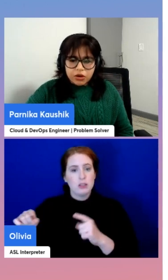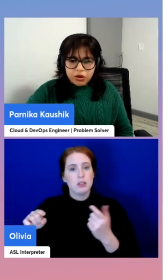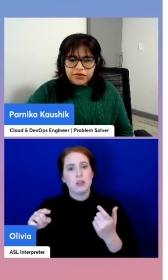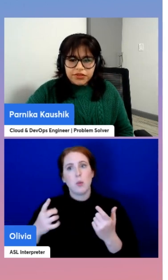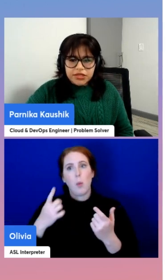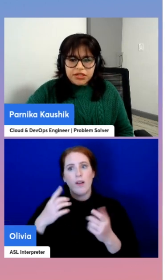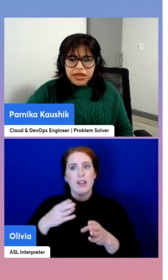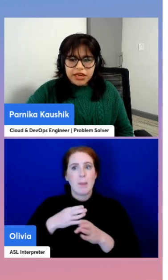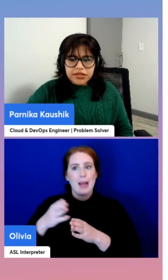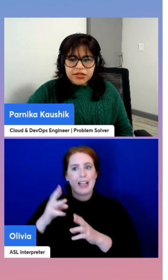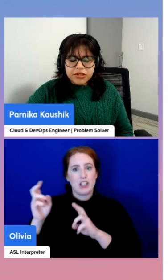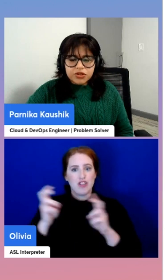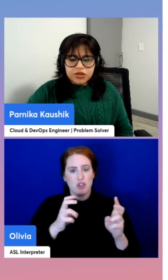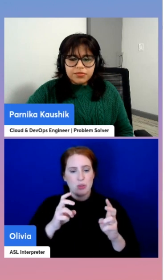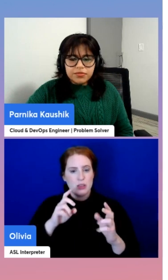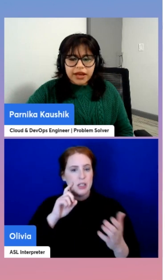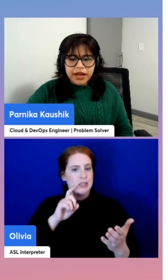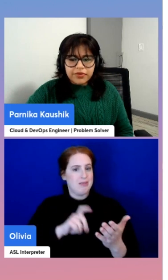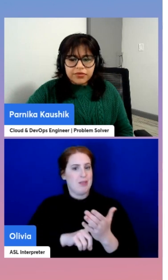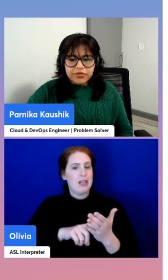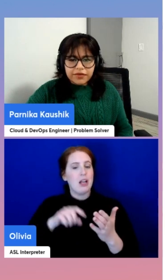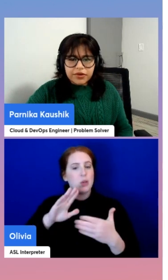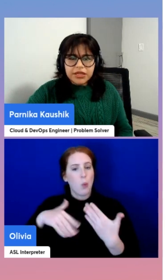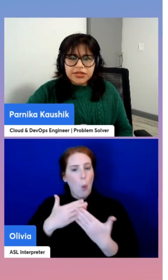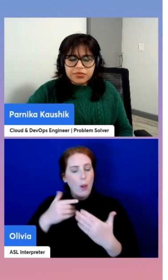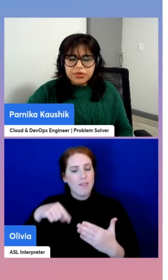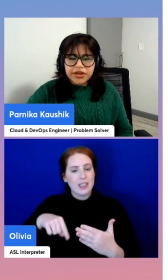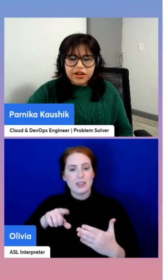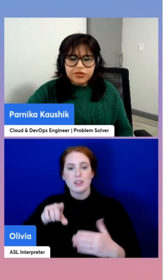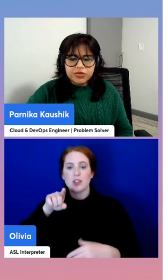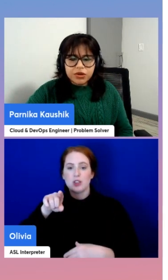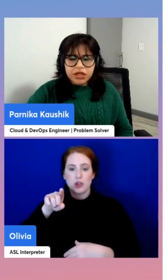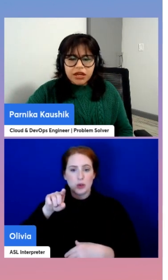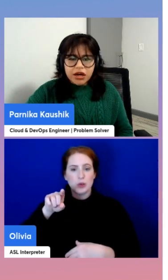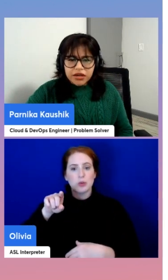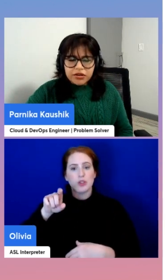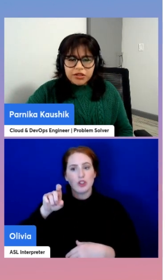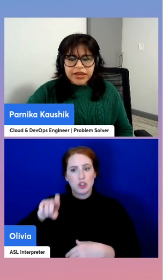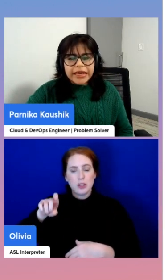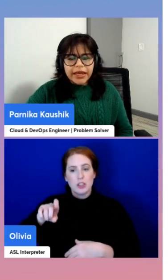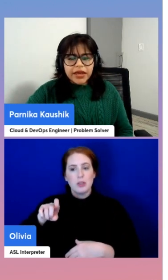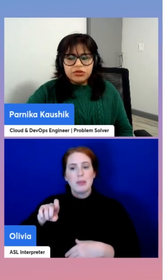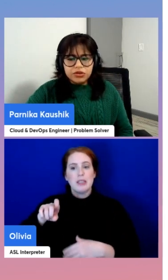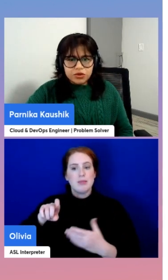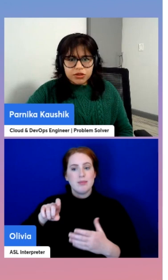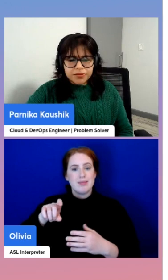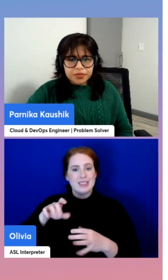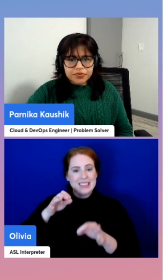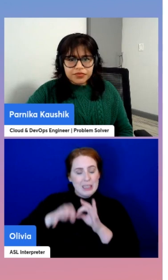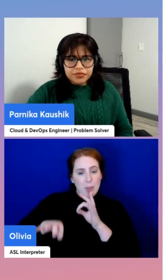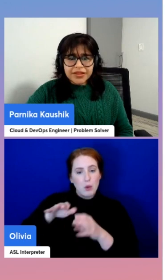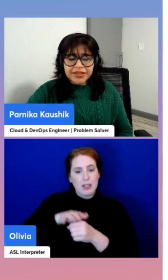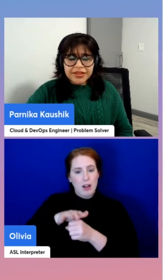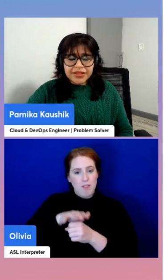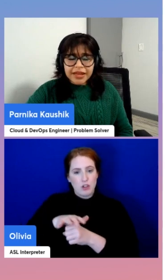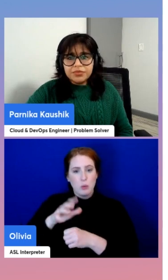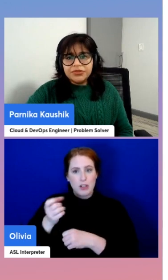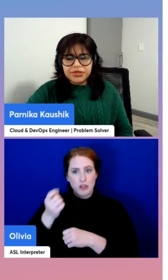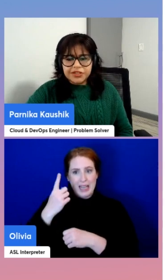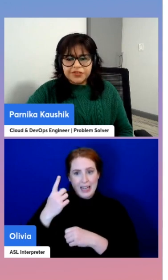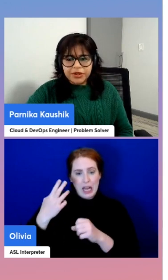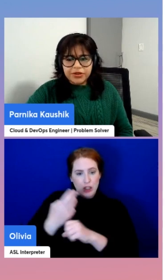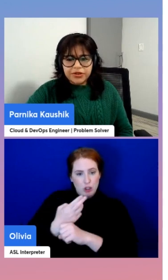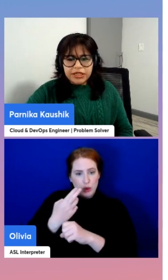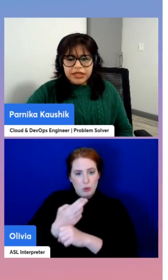highlighted in all of this is that you should have it be simple enough to understand and use. That way it